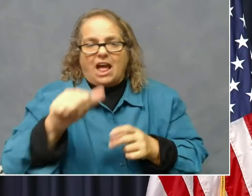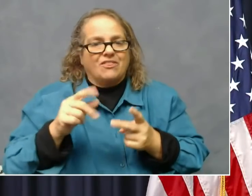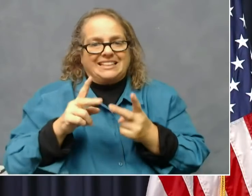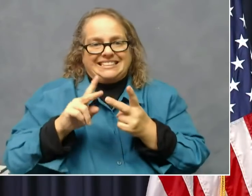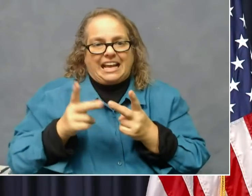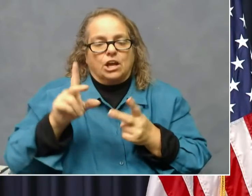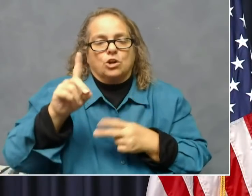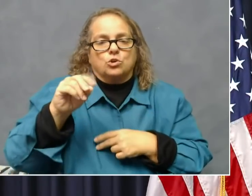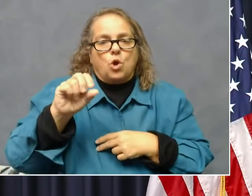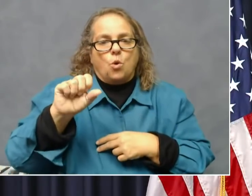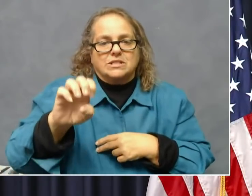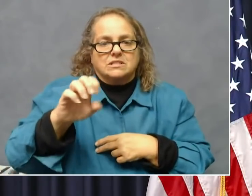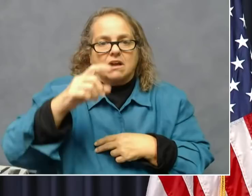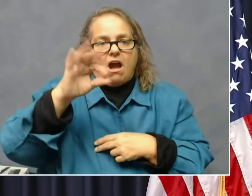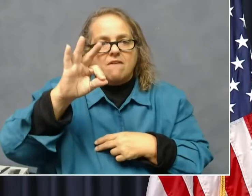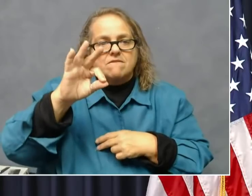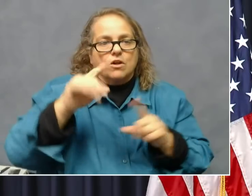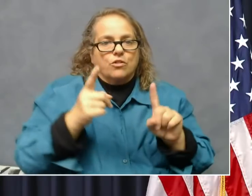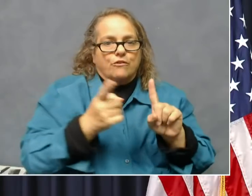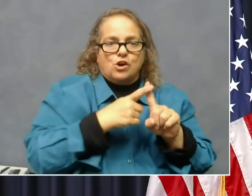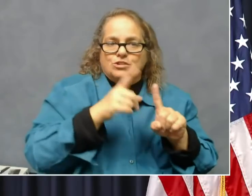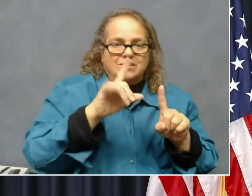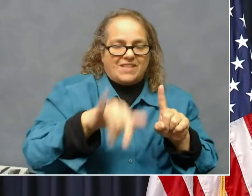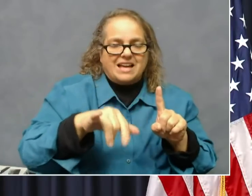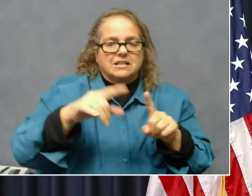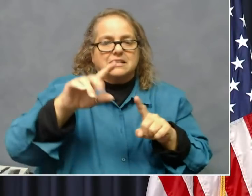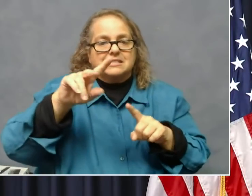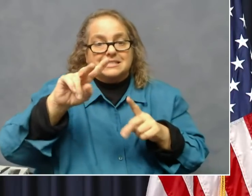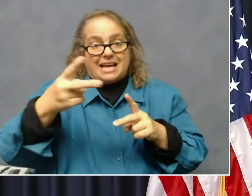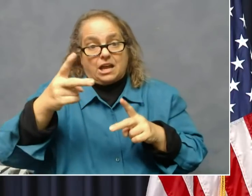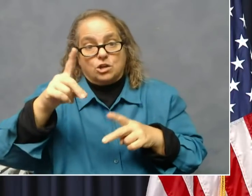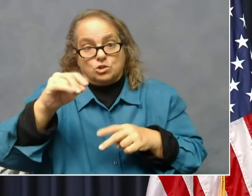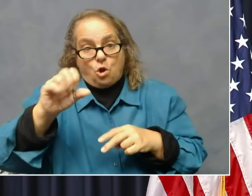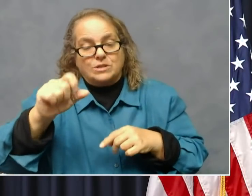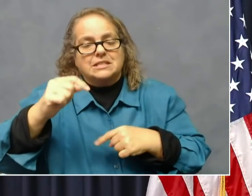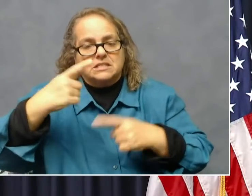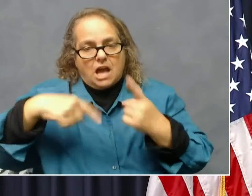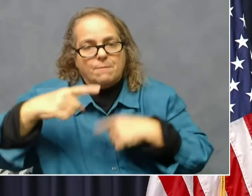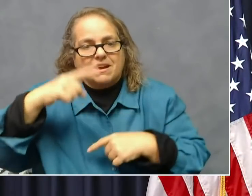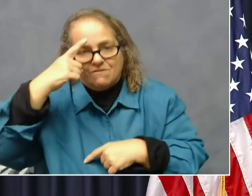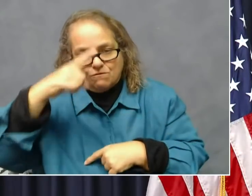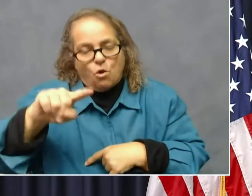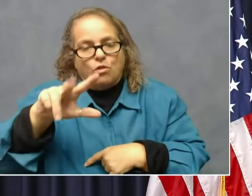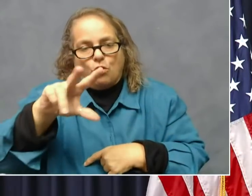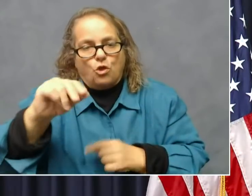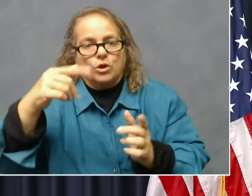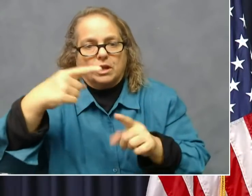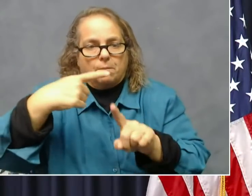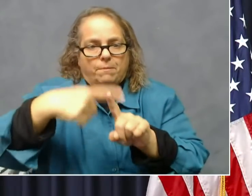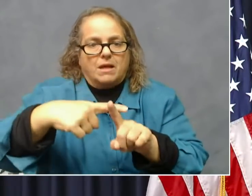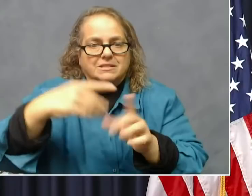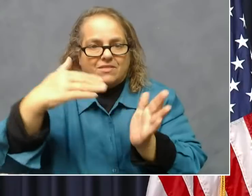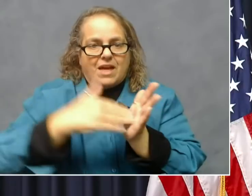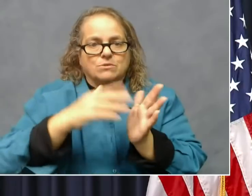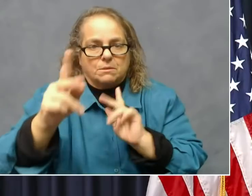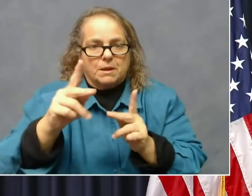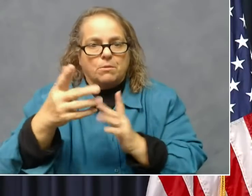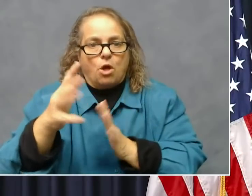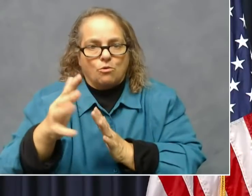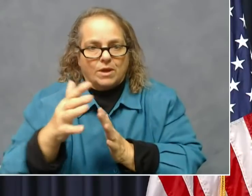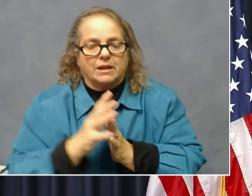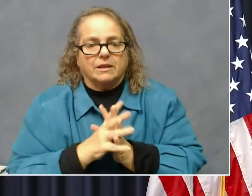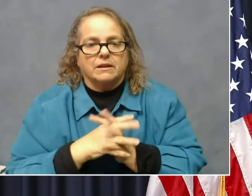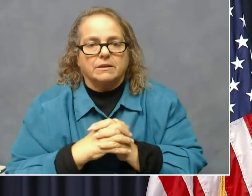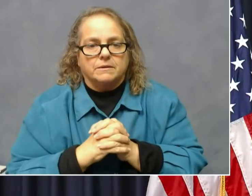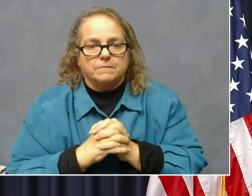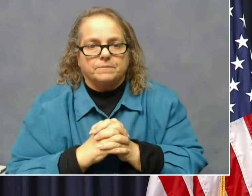for that 30,000+ as well. We actually have seen it in writing, and